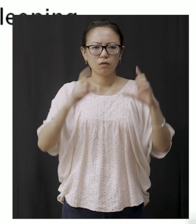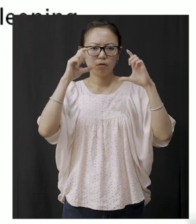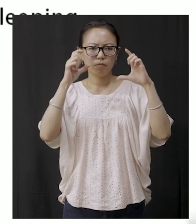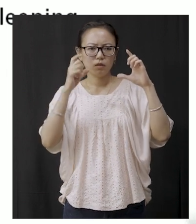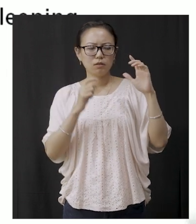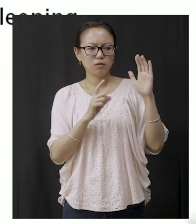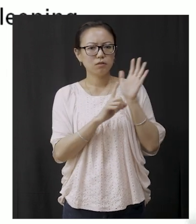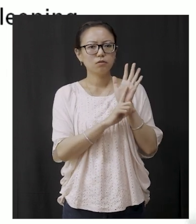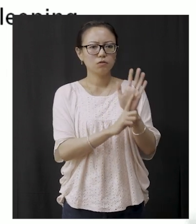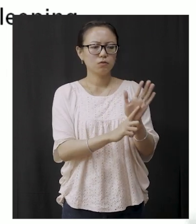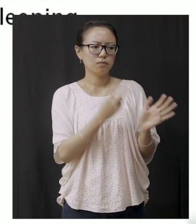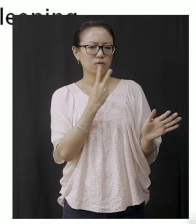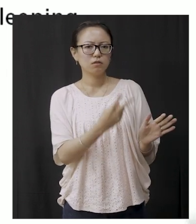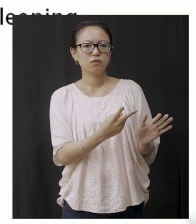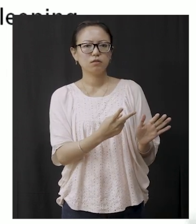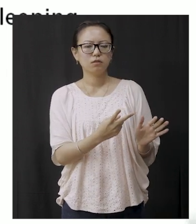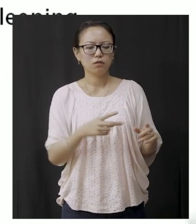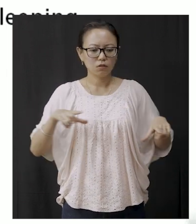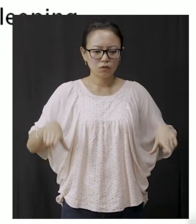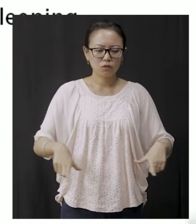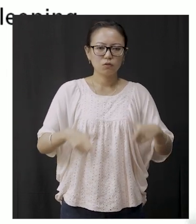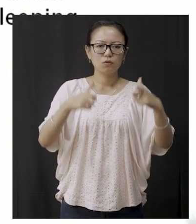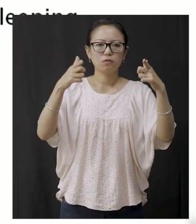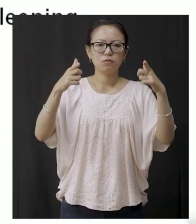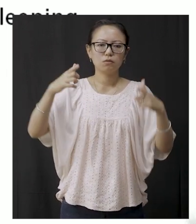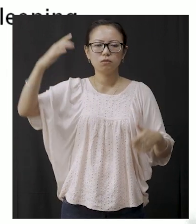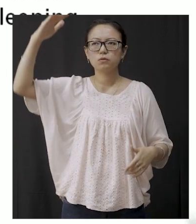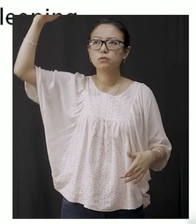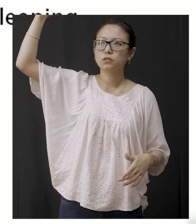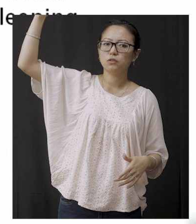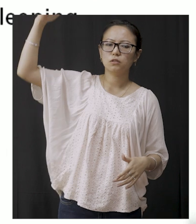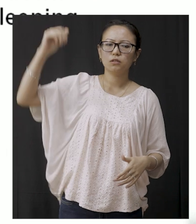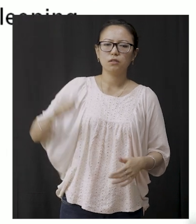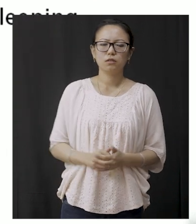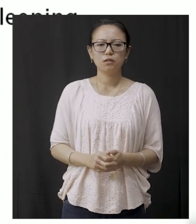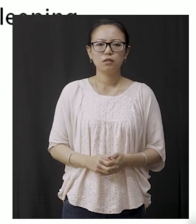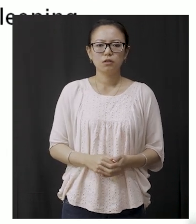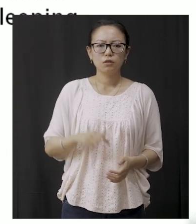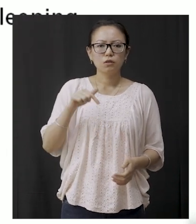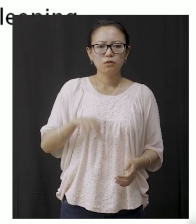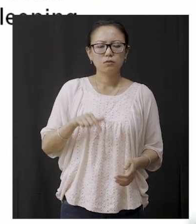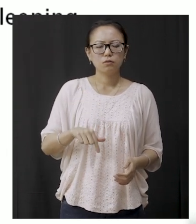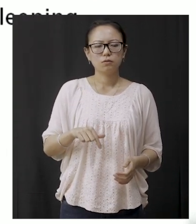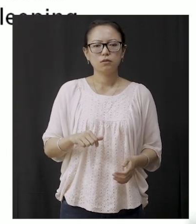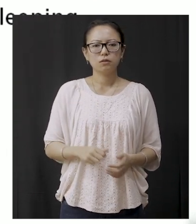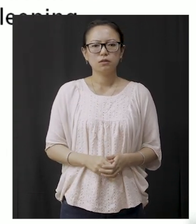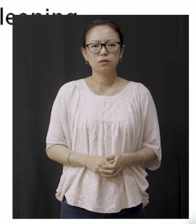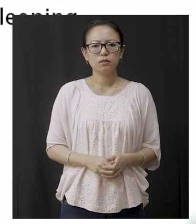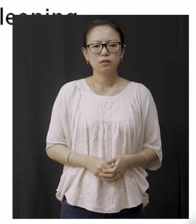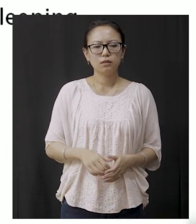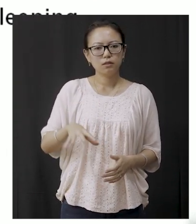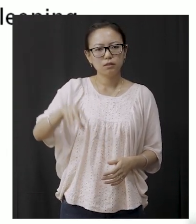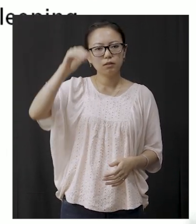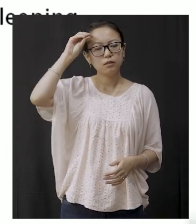a tree. I've given a picture of a tree, and today we are going to read about this tree. We are